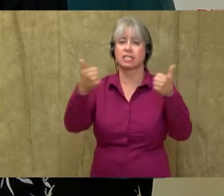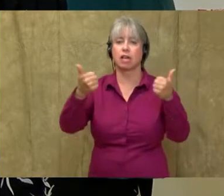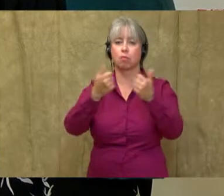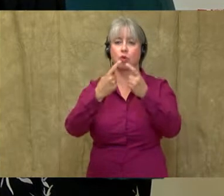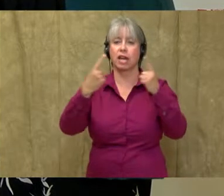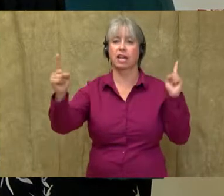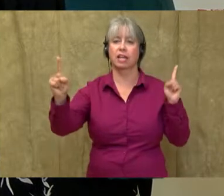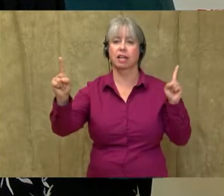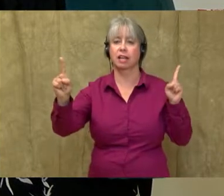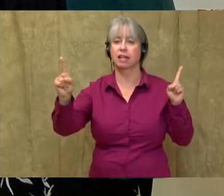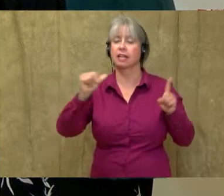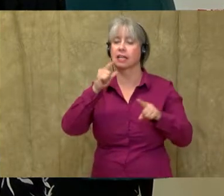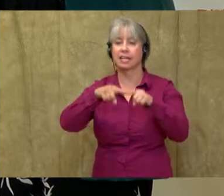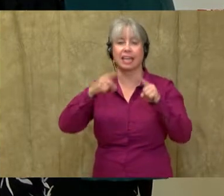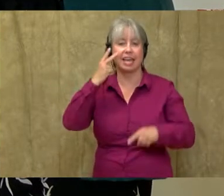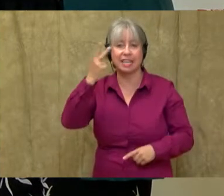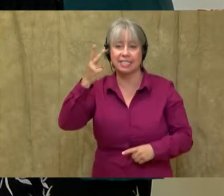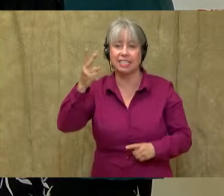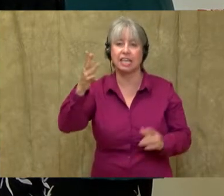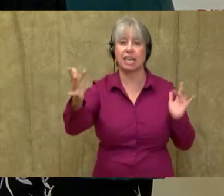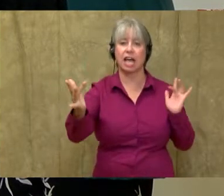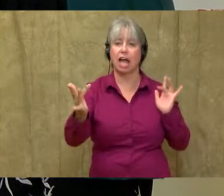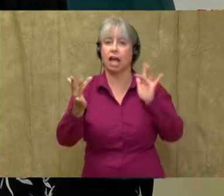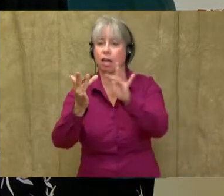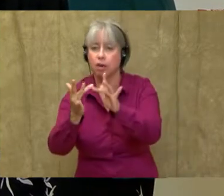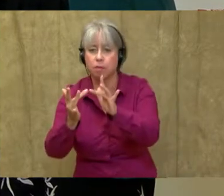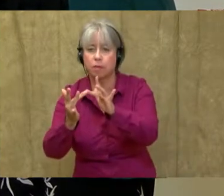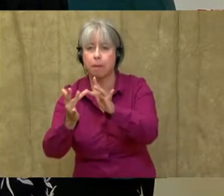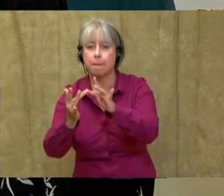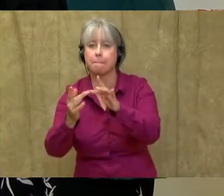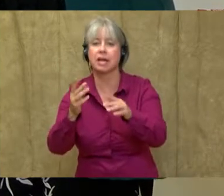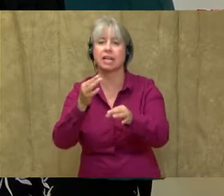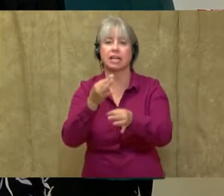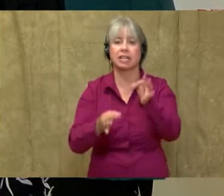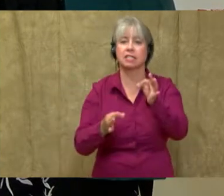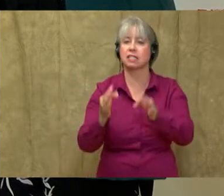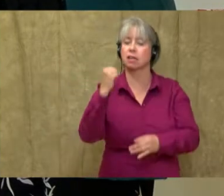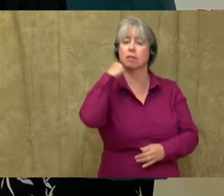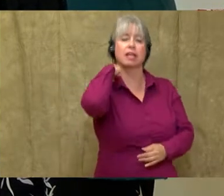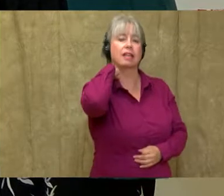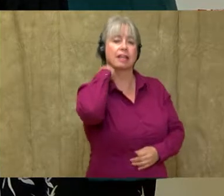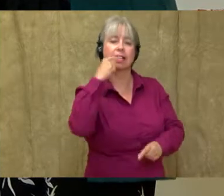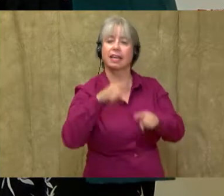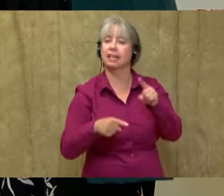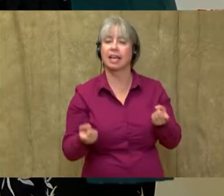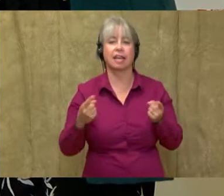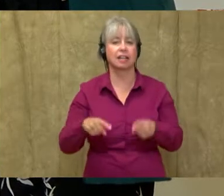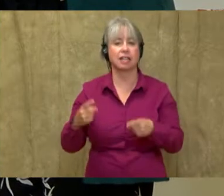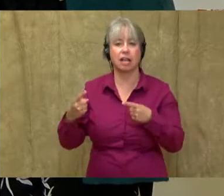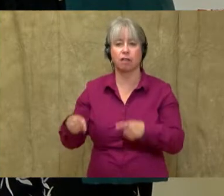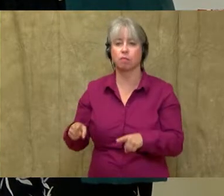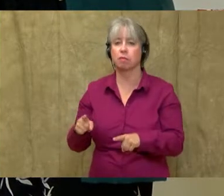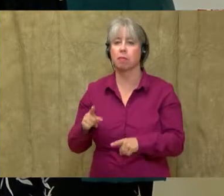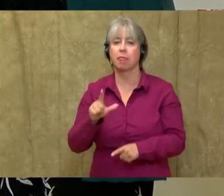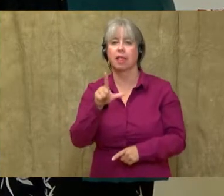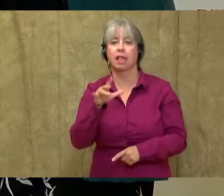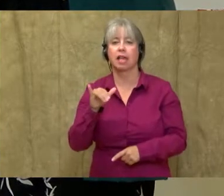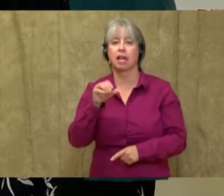invisible. I would reach out to you, but a simple elbow touch wouldn't do. Lysol spray has